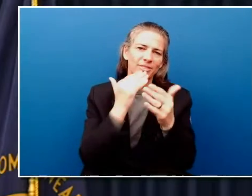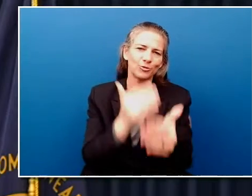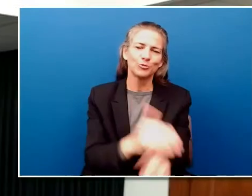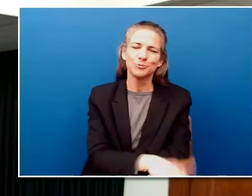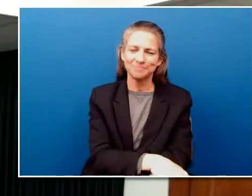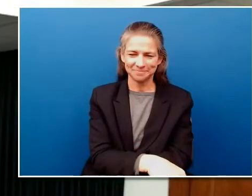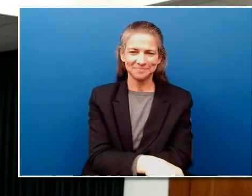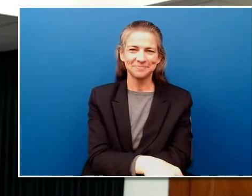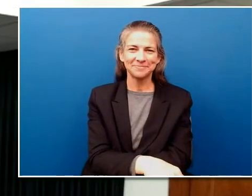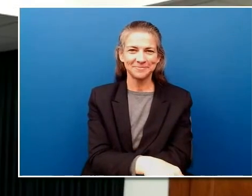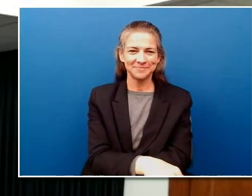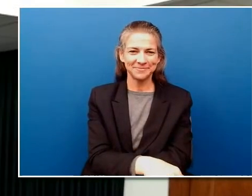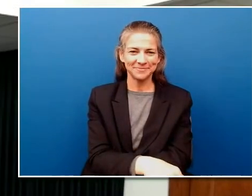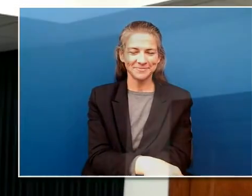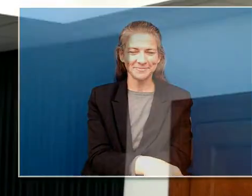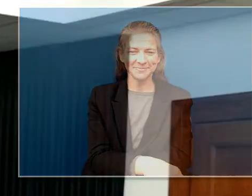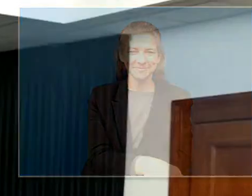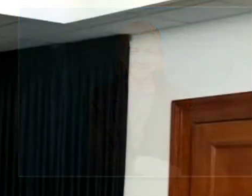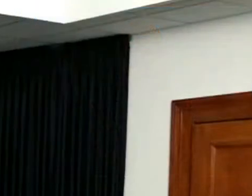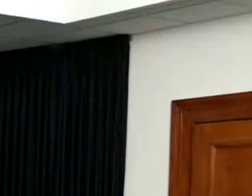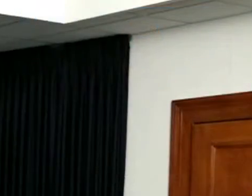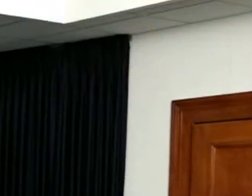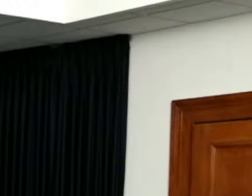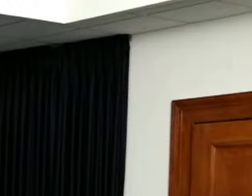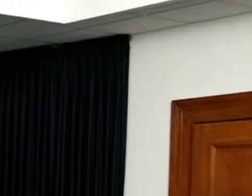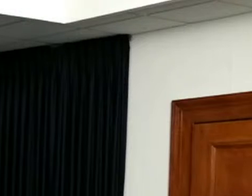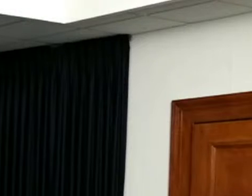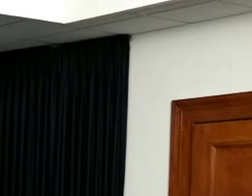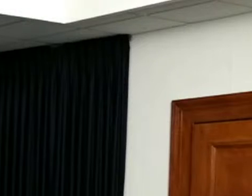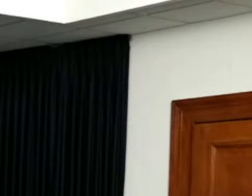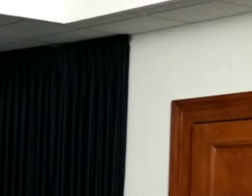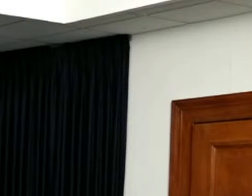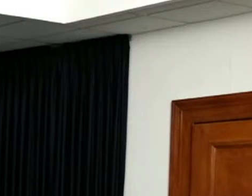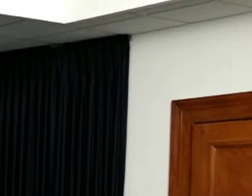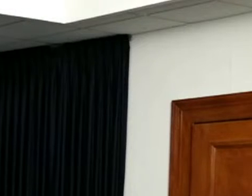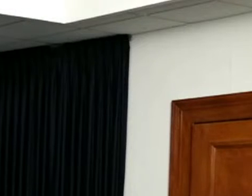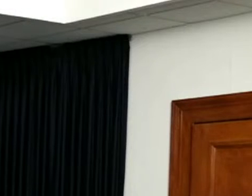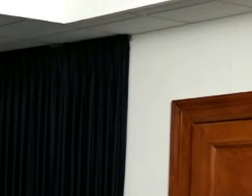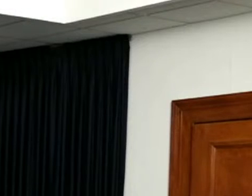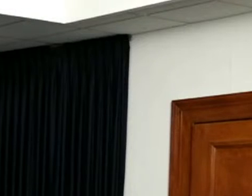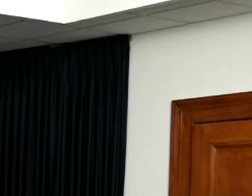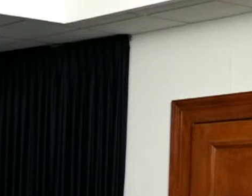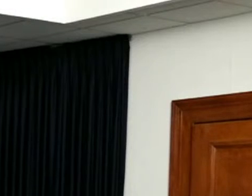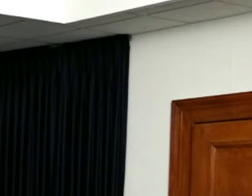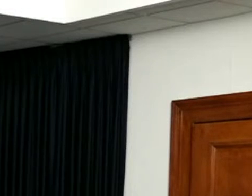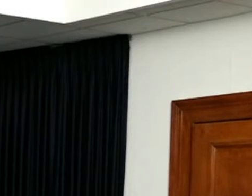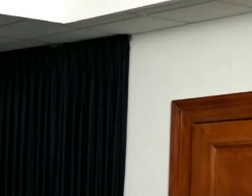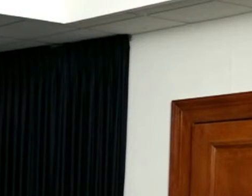He just had his first start in varsity and I missed it today.